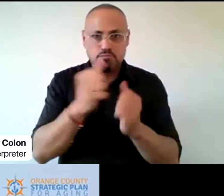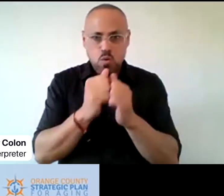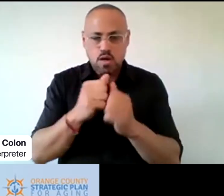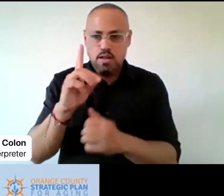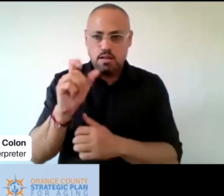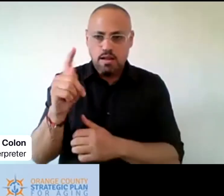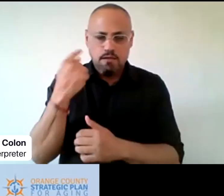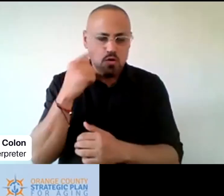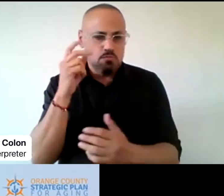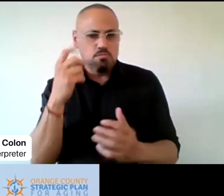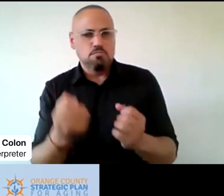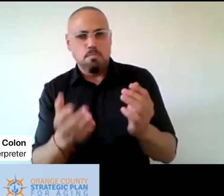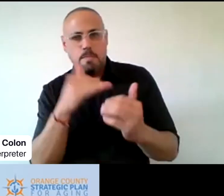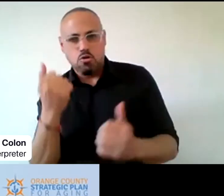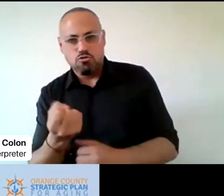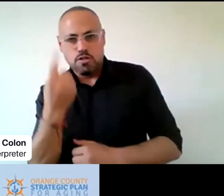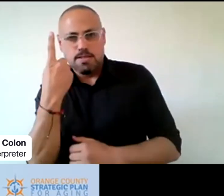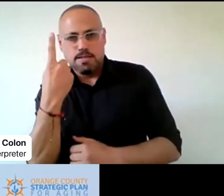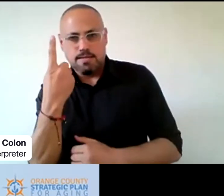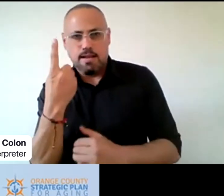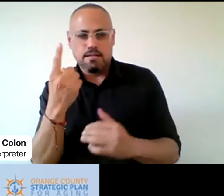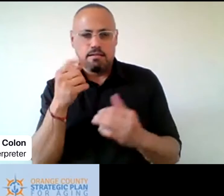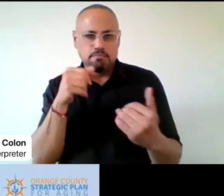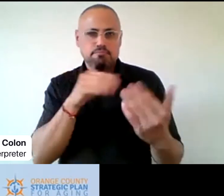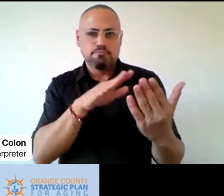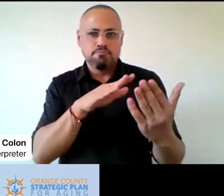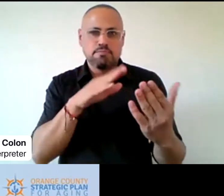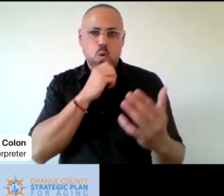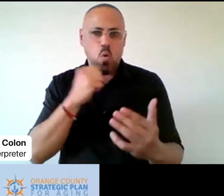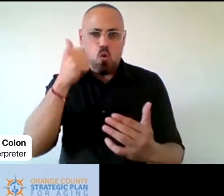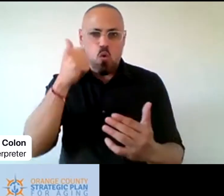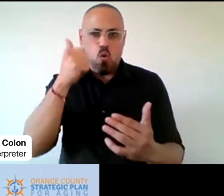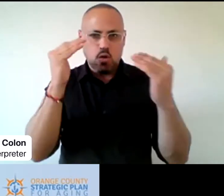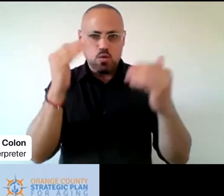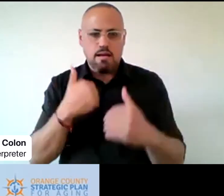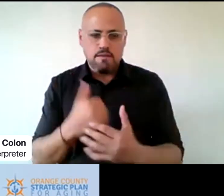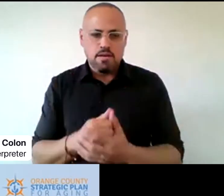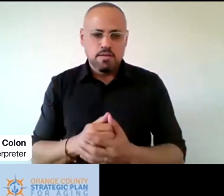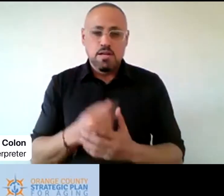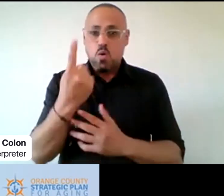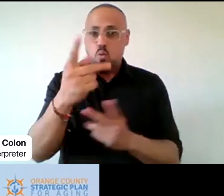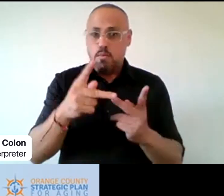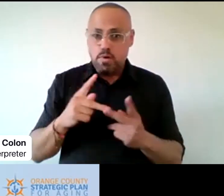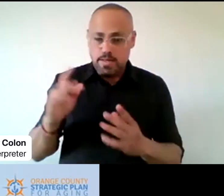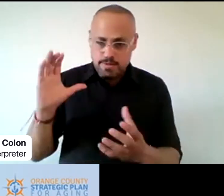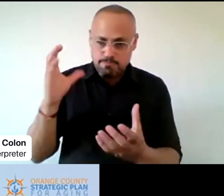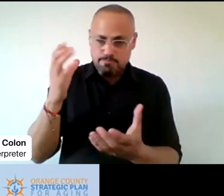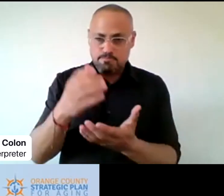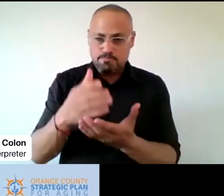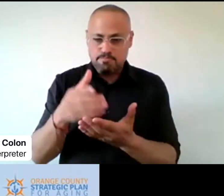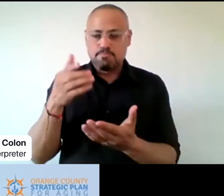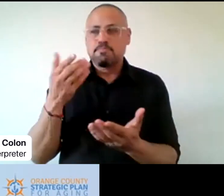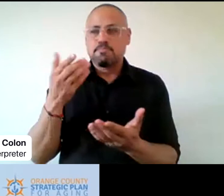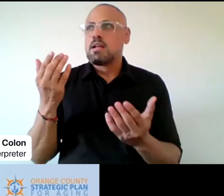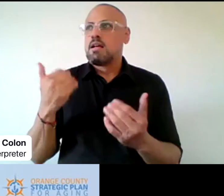better picture of the issues that older adults face. And bringing this information together into one place will greatly increase